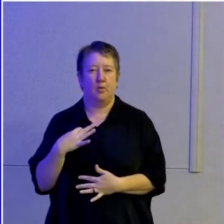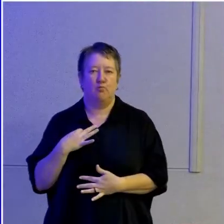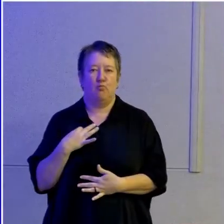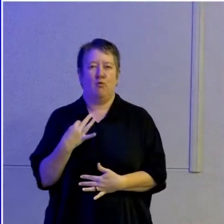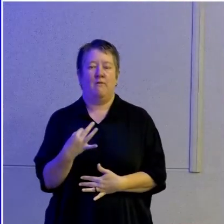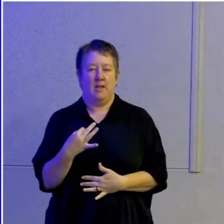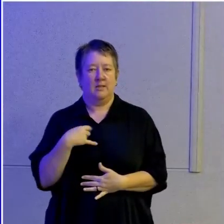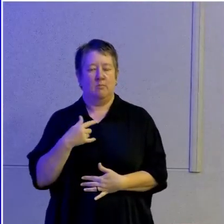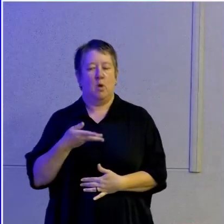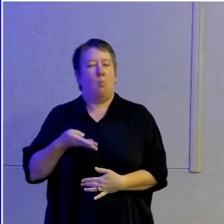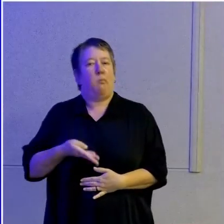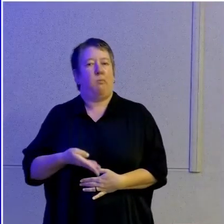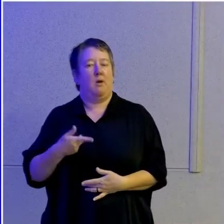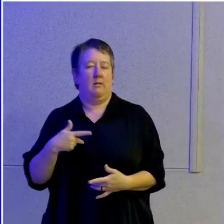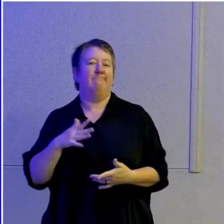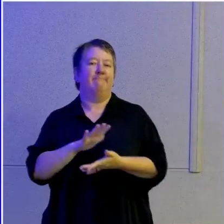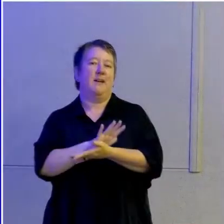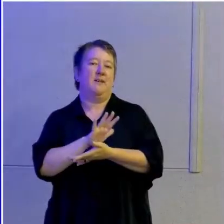very happy to be here